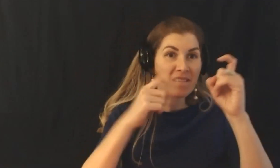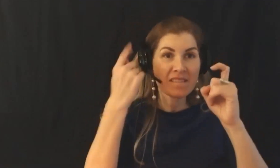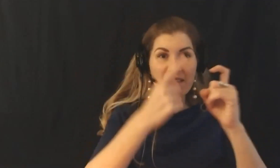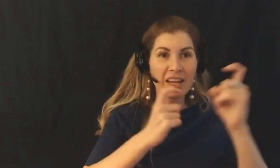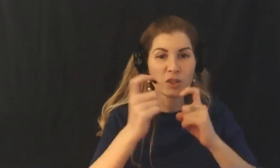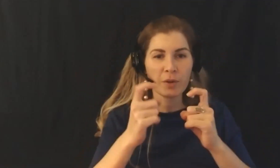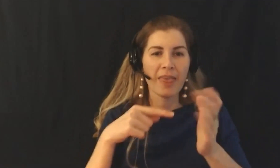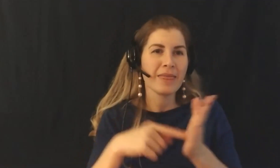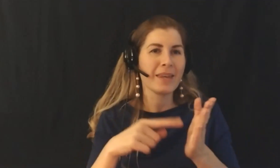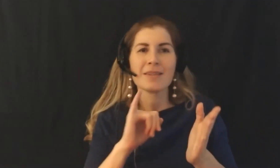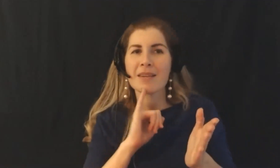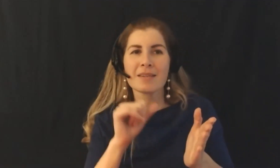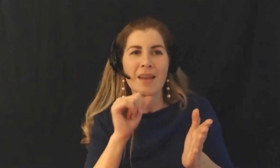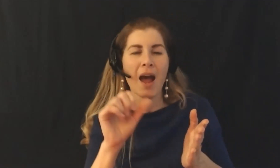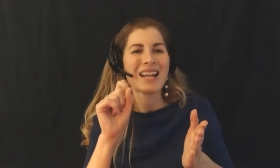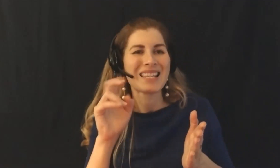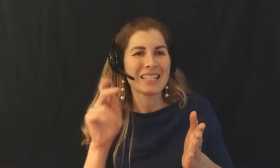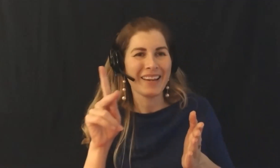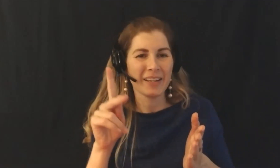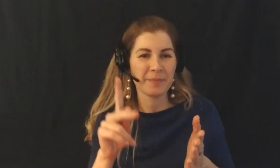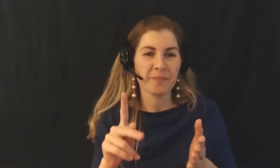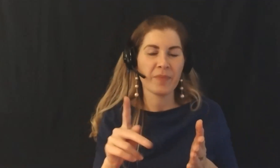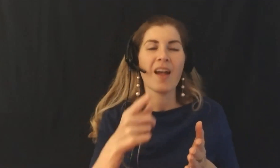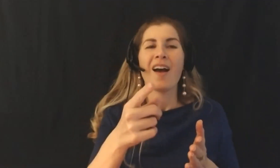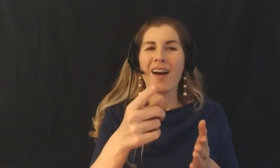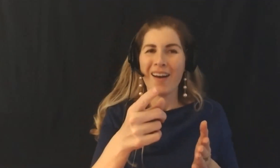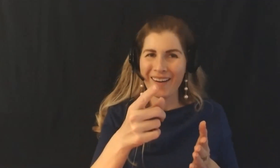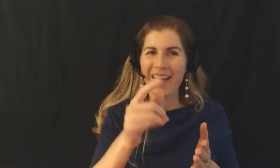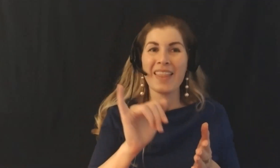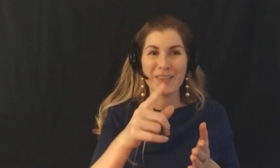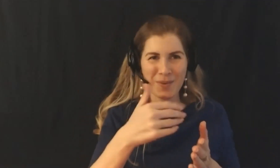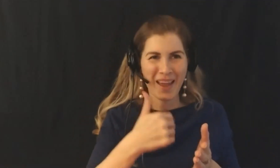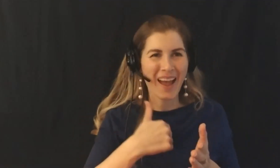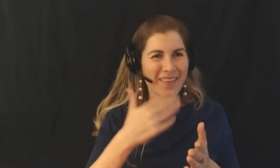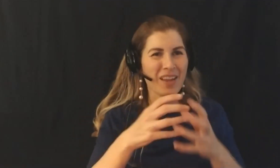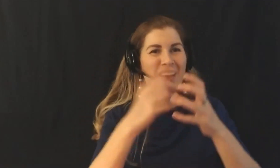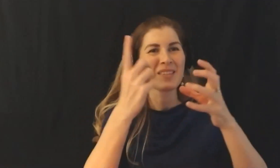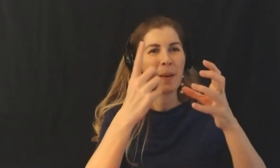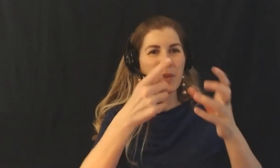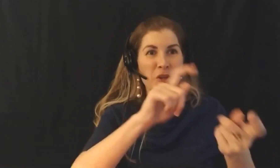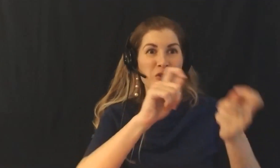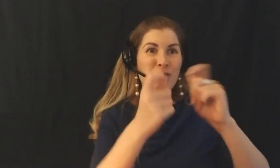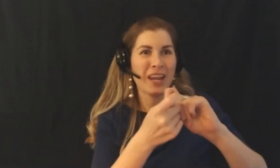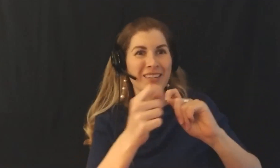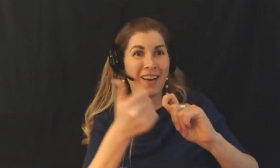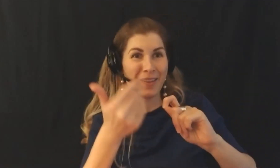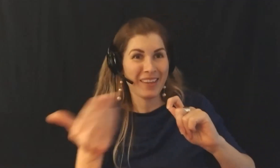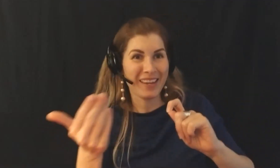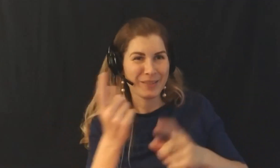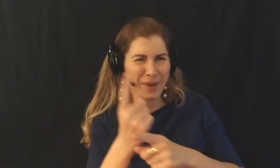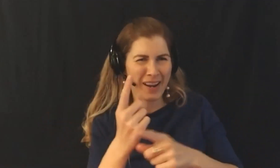a stick. Ah, yes, this is not a stick. Is that where you have a prop and you change it into other different things,